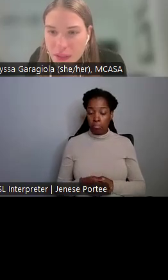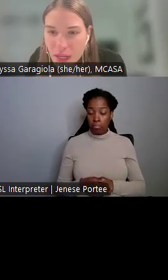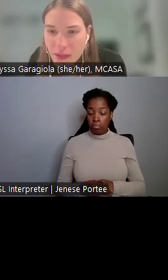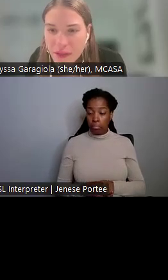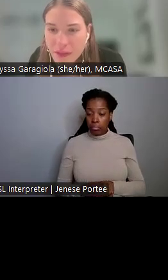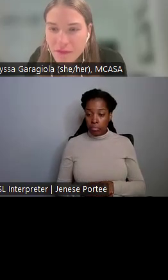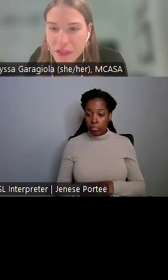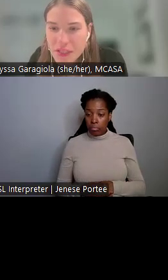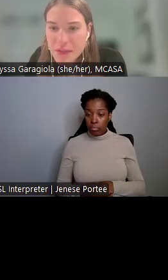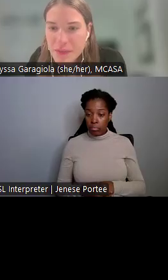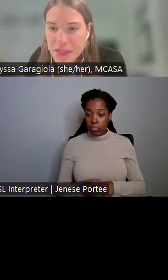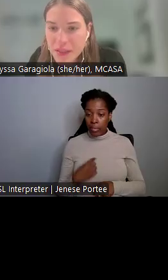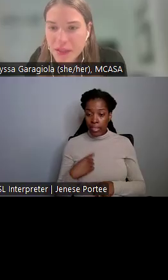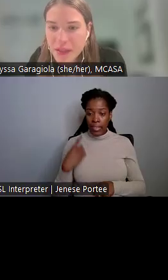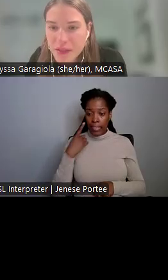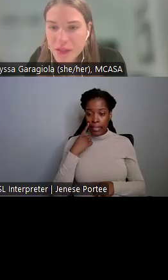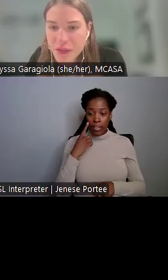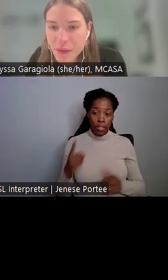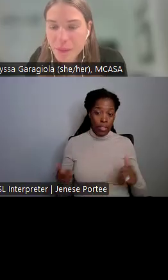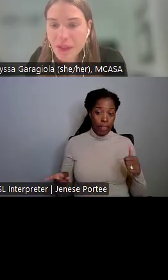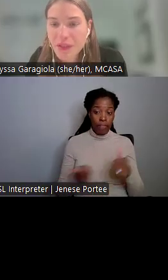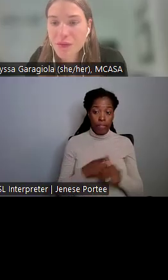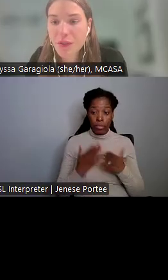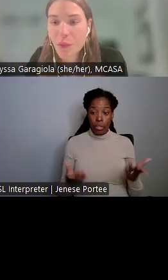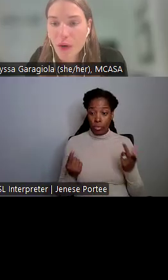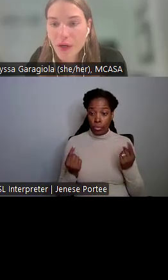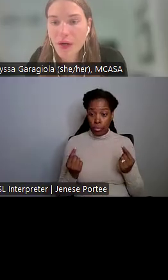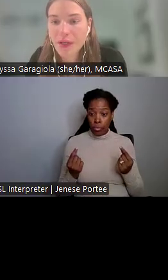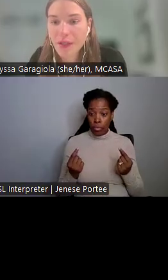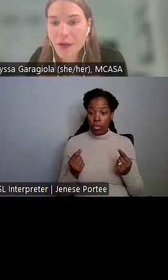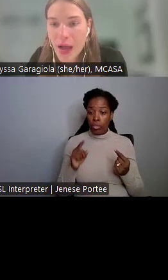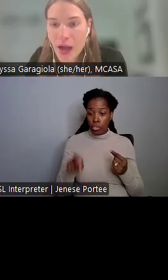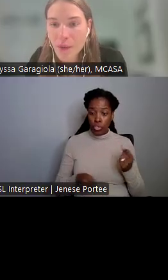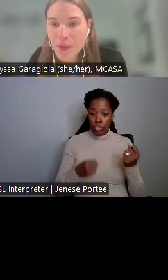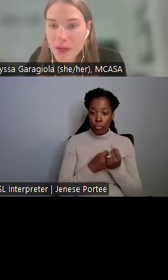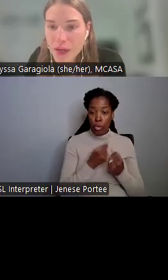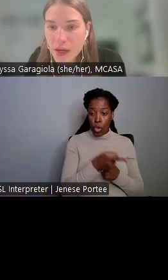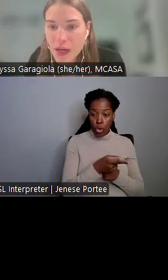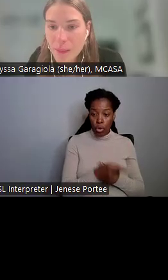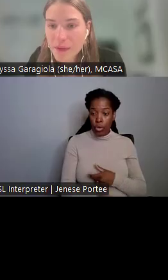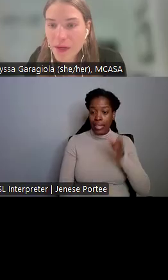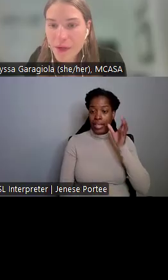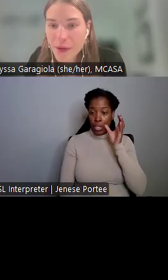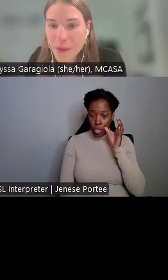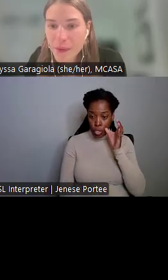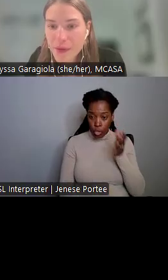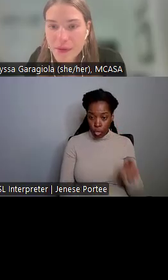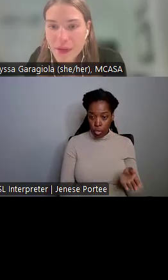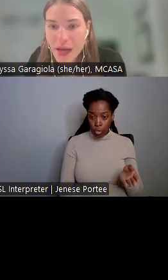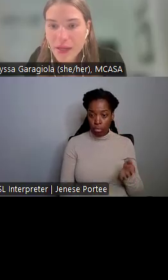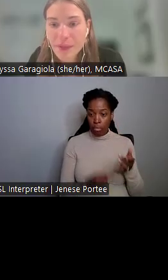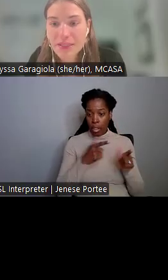Let's see. I think the first immediate thing to do would be to support her, hear her out, let her